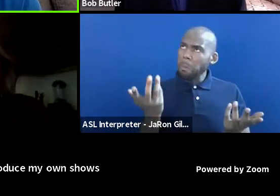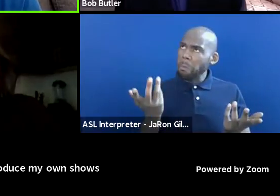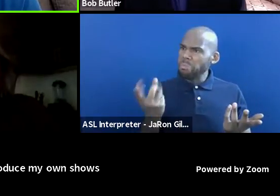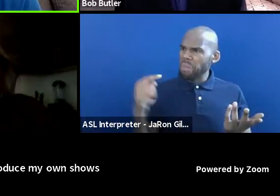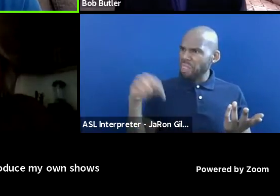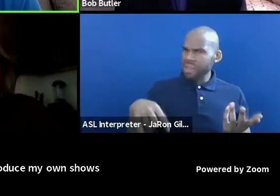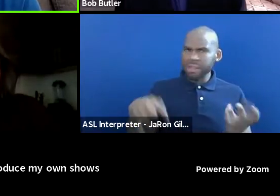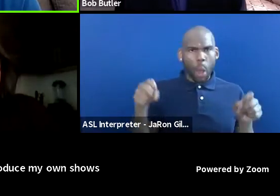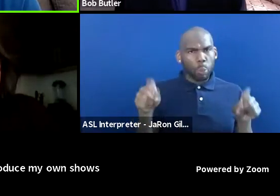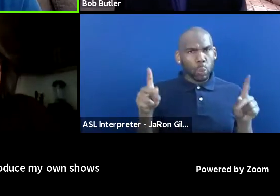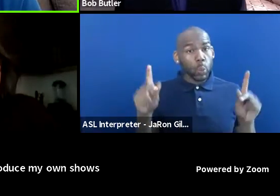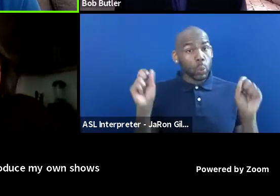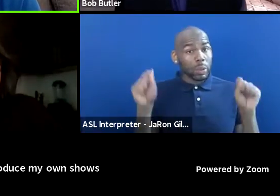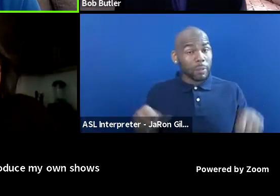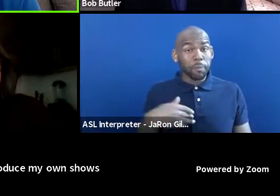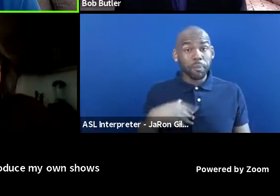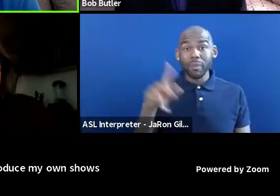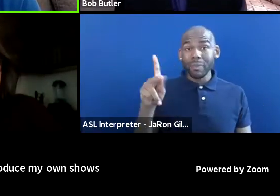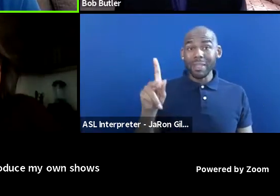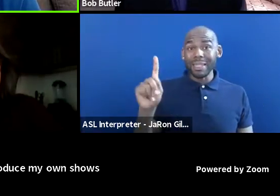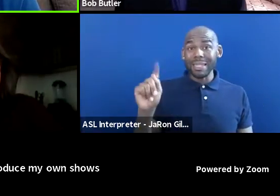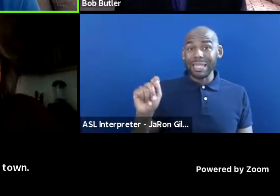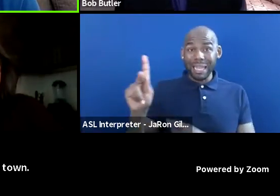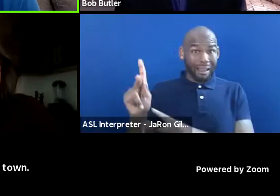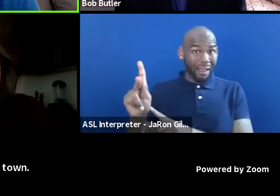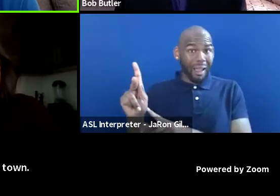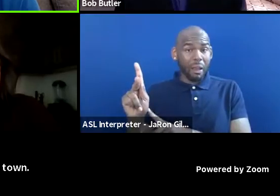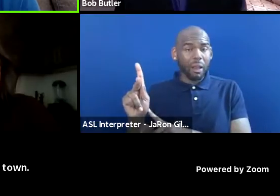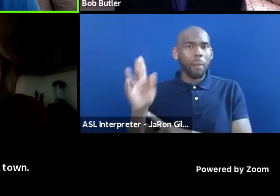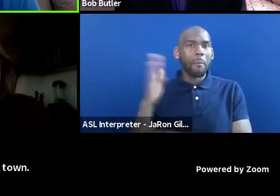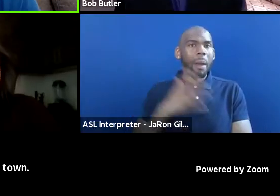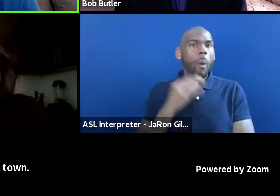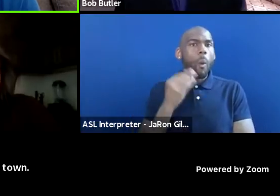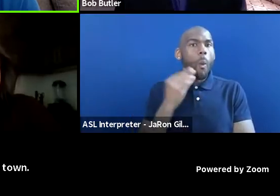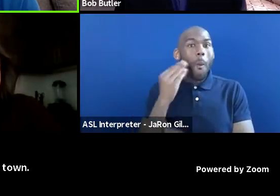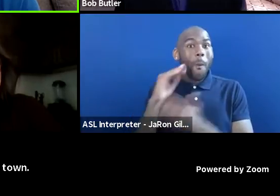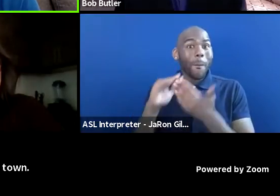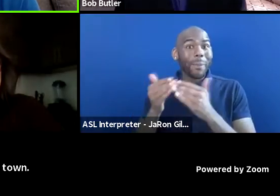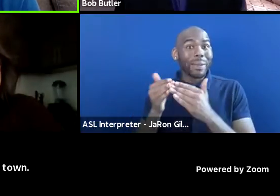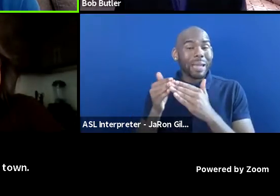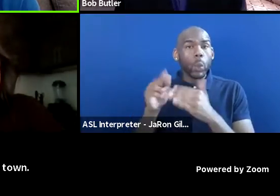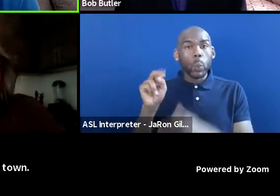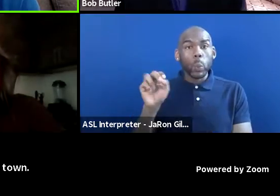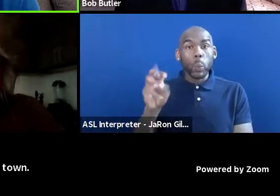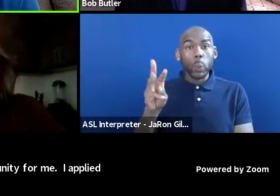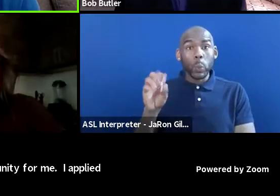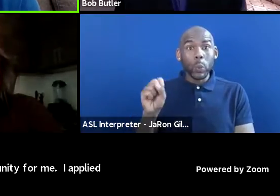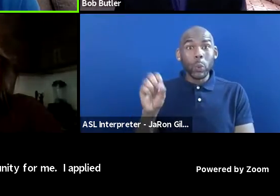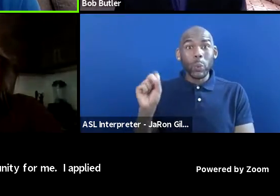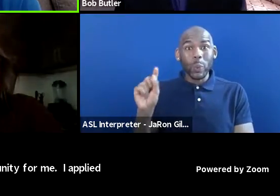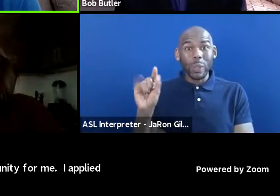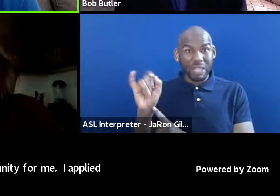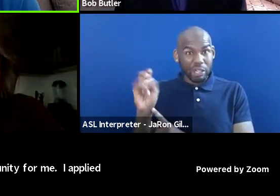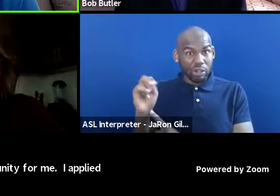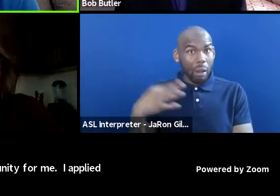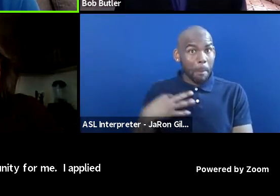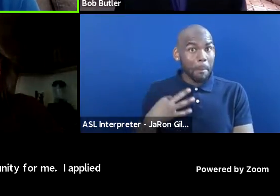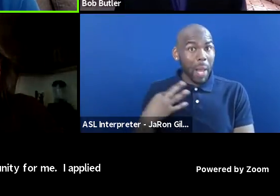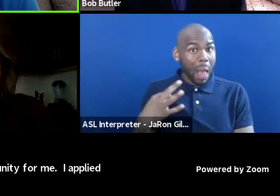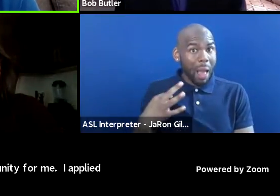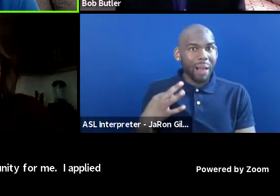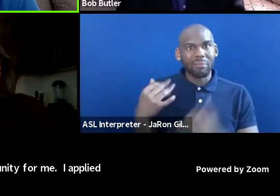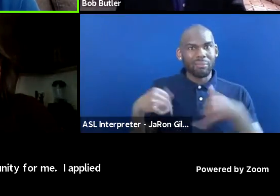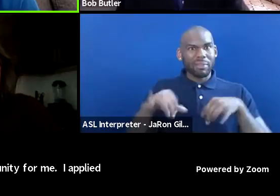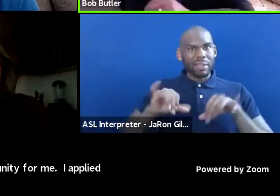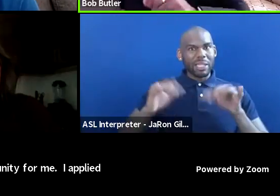applied to KDKA, my hometown station that I watched growing up, and was able to get this job. And I'm still here almost 4.5 years